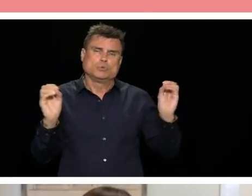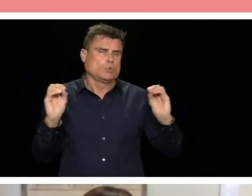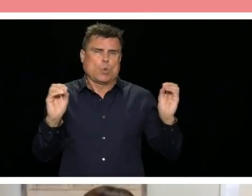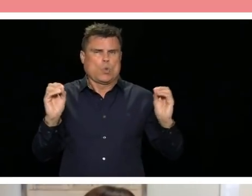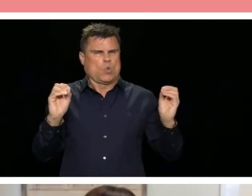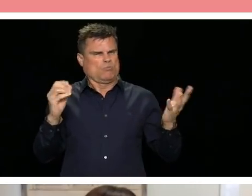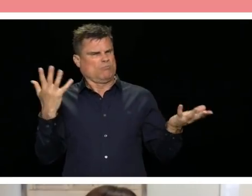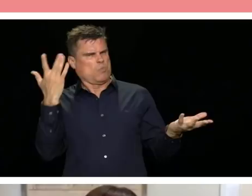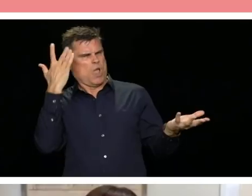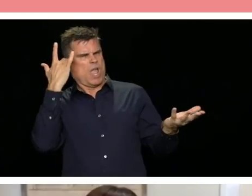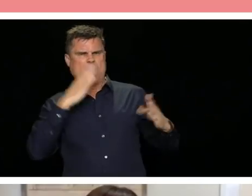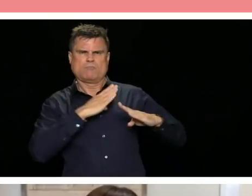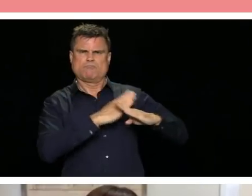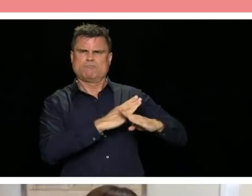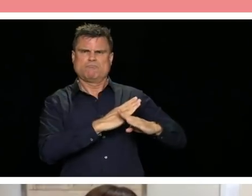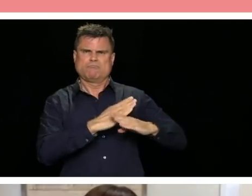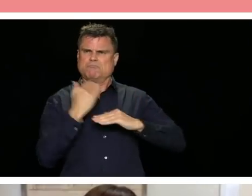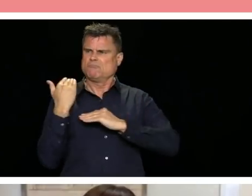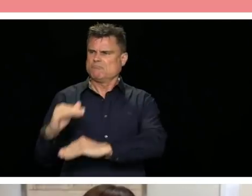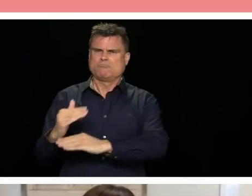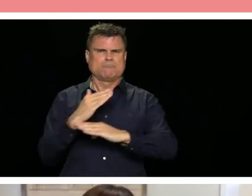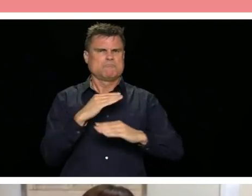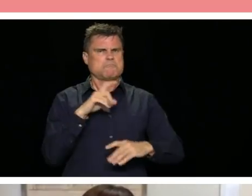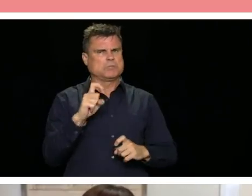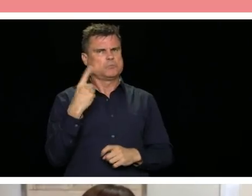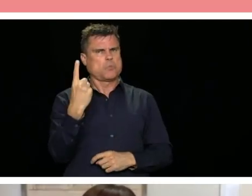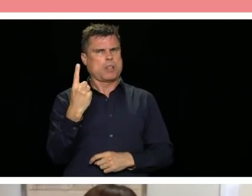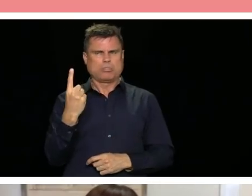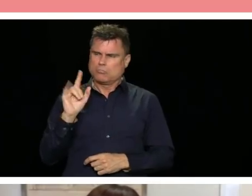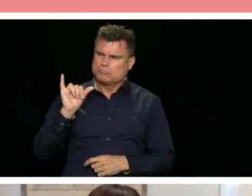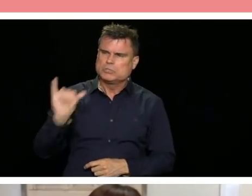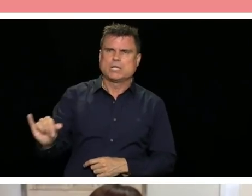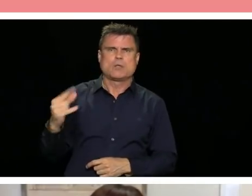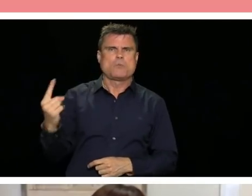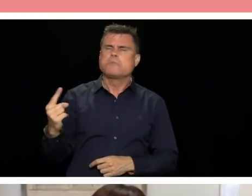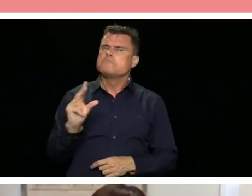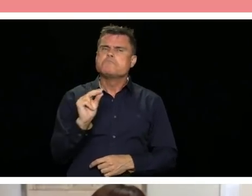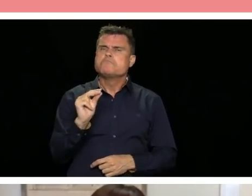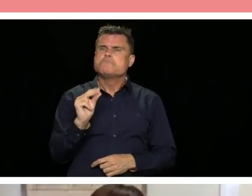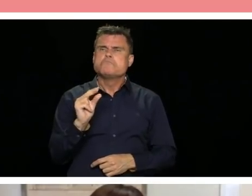in daycares or preschools. Same for school.